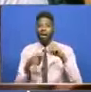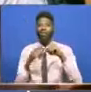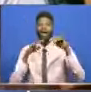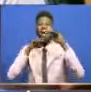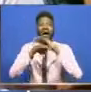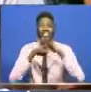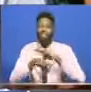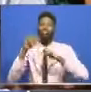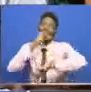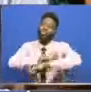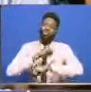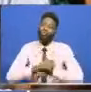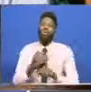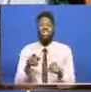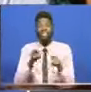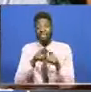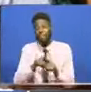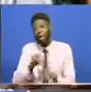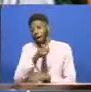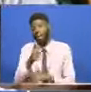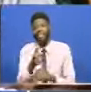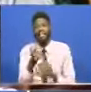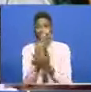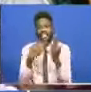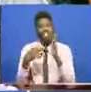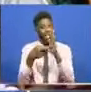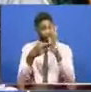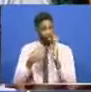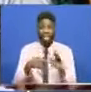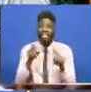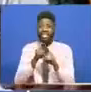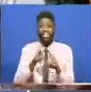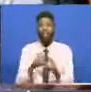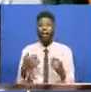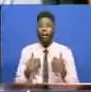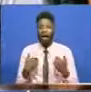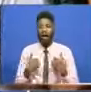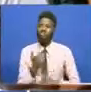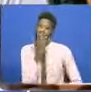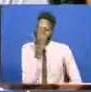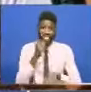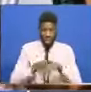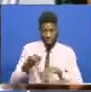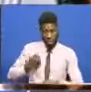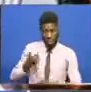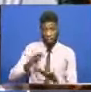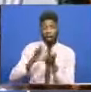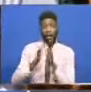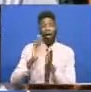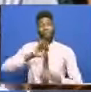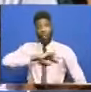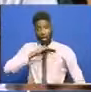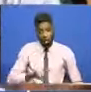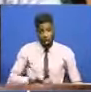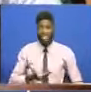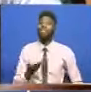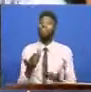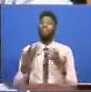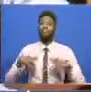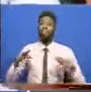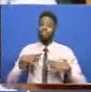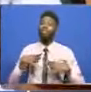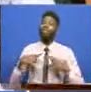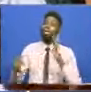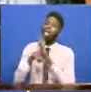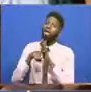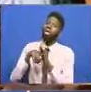facilities. There are also other requirements, and there is this shame that comes with girl getting pregnant and isolation and victimization from society. So they tend